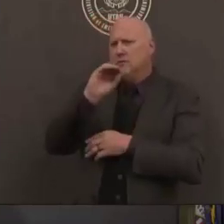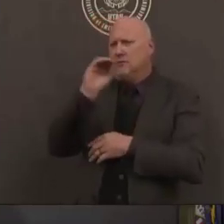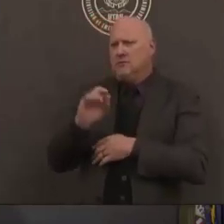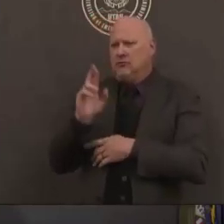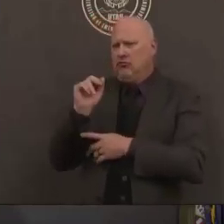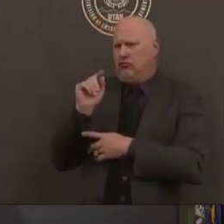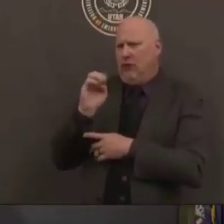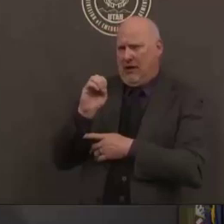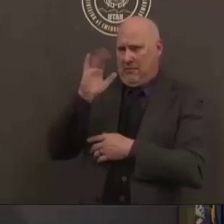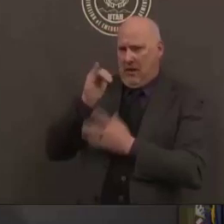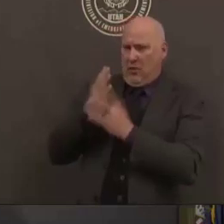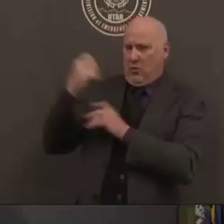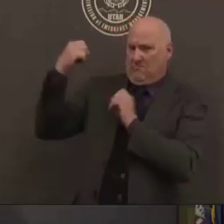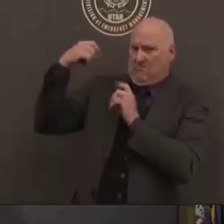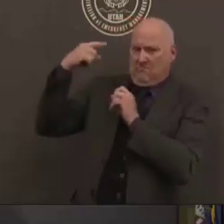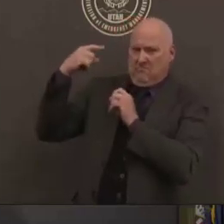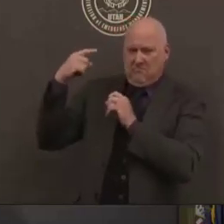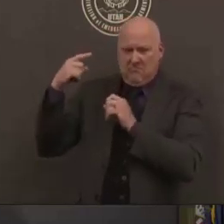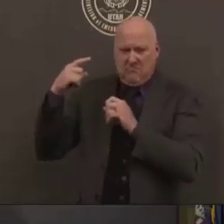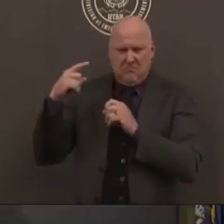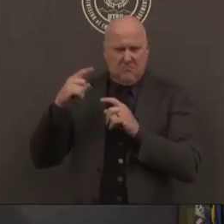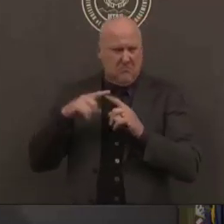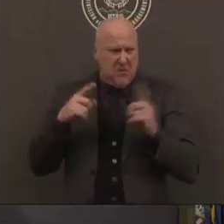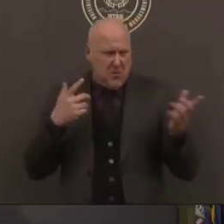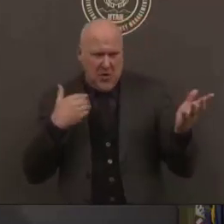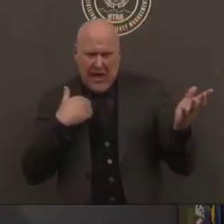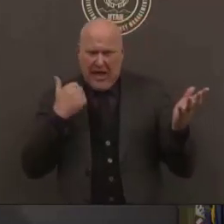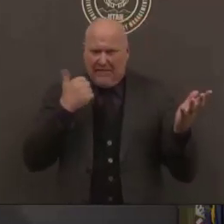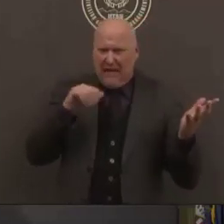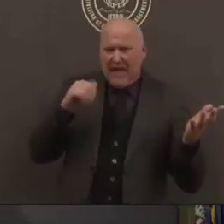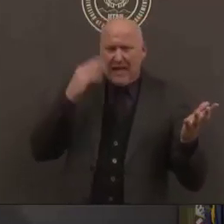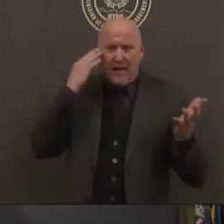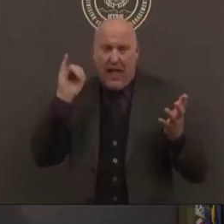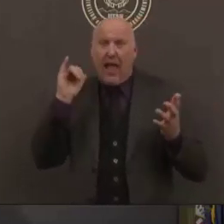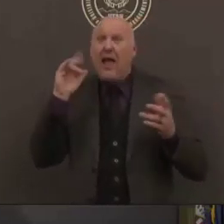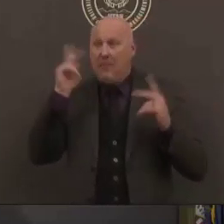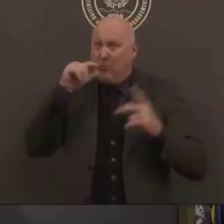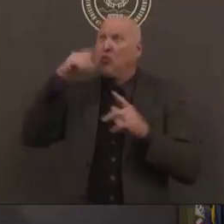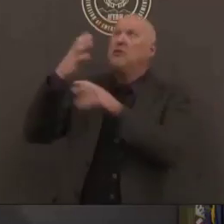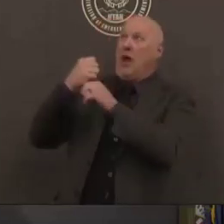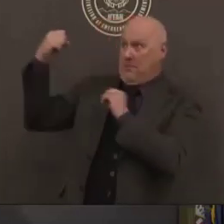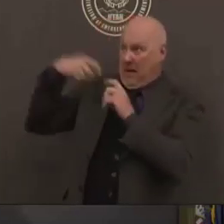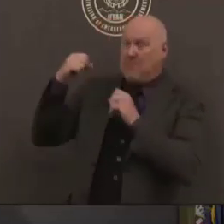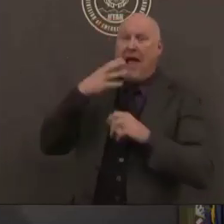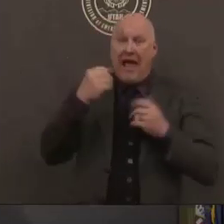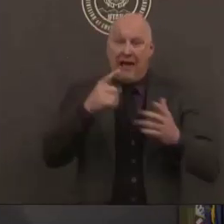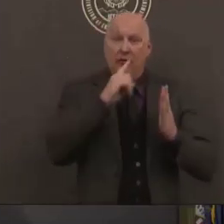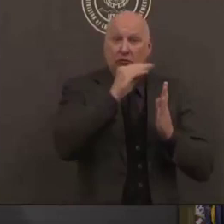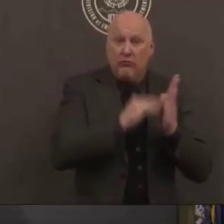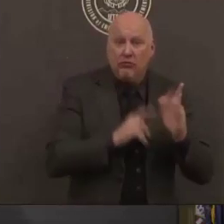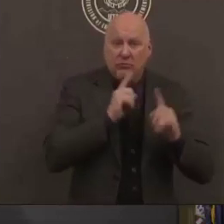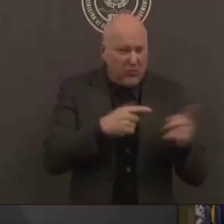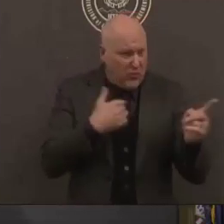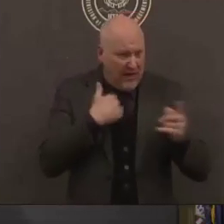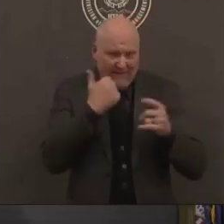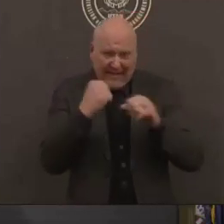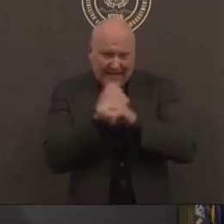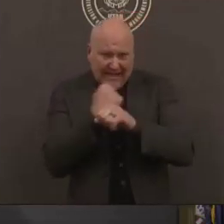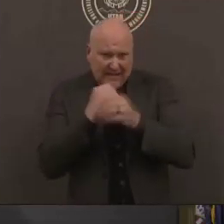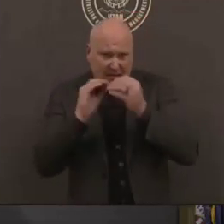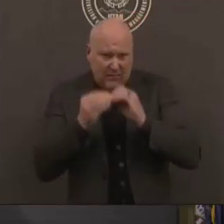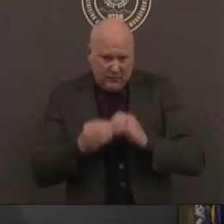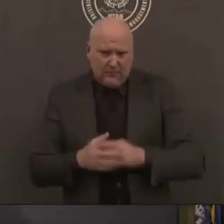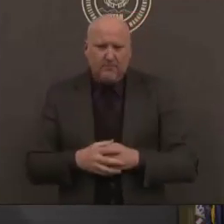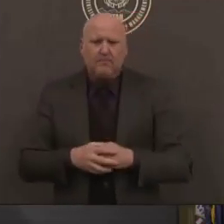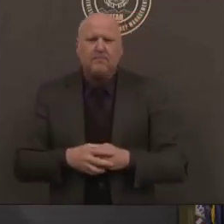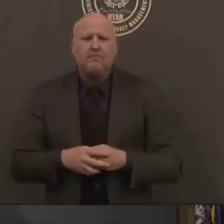you have a response rate for people coming through the airport? Like, what percentage of people who were handed those cards with QR codes actually